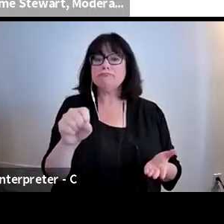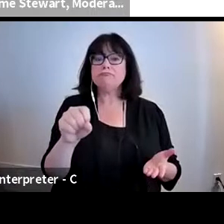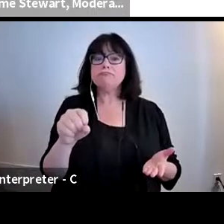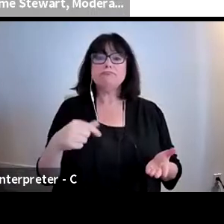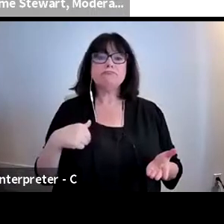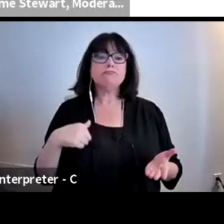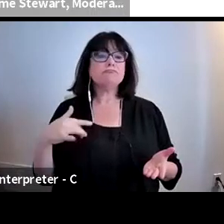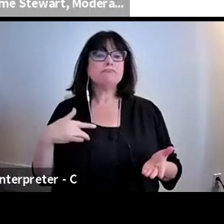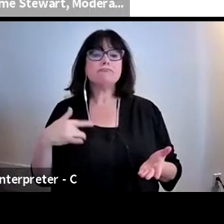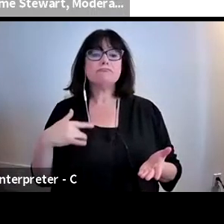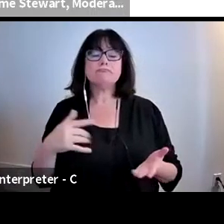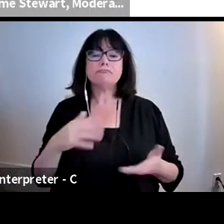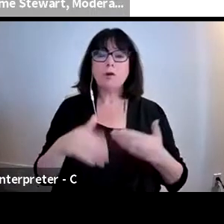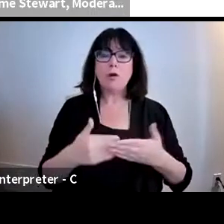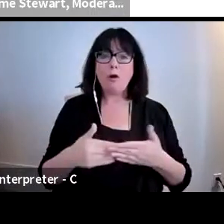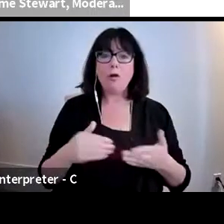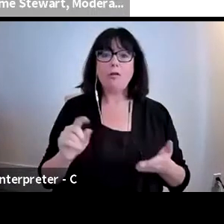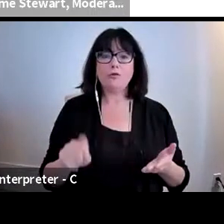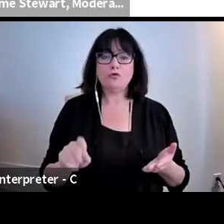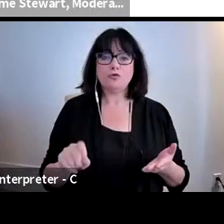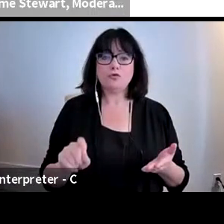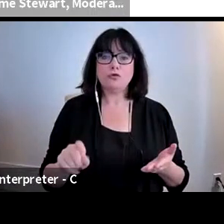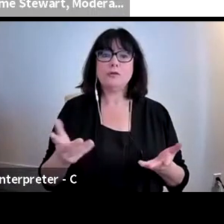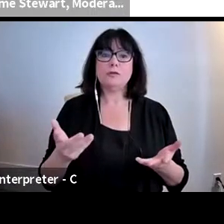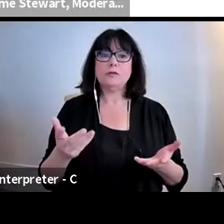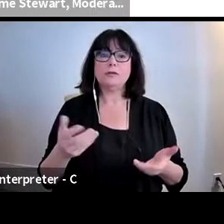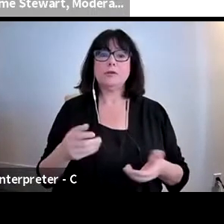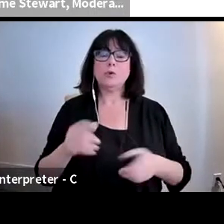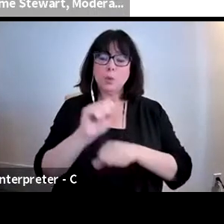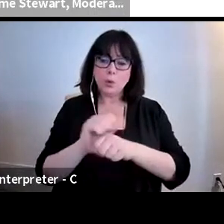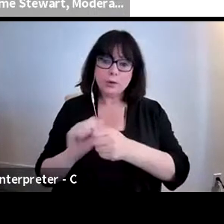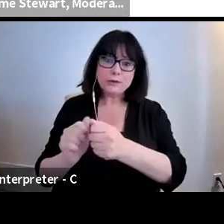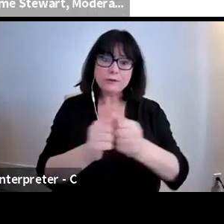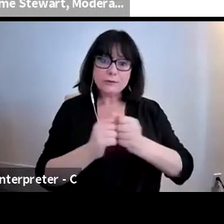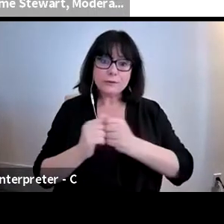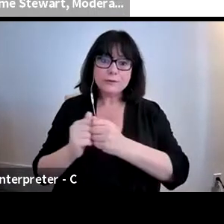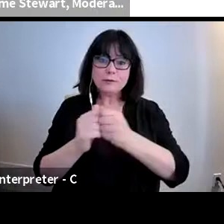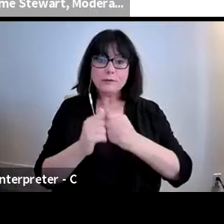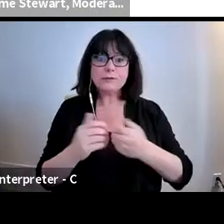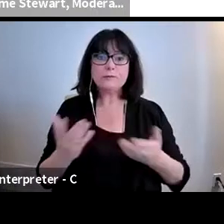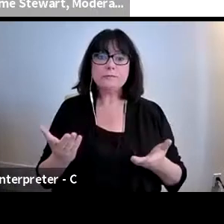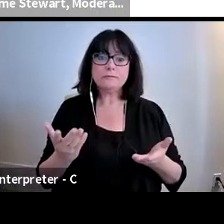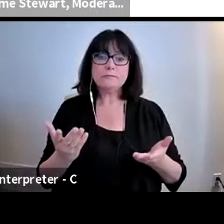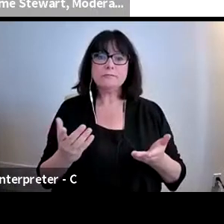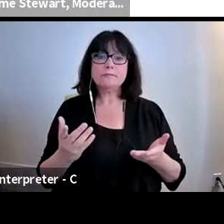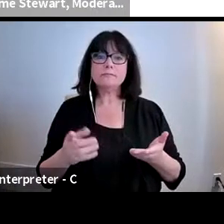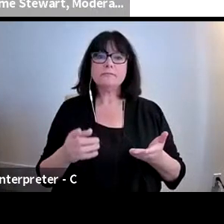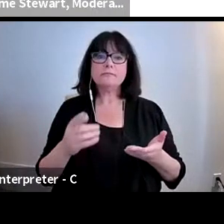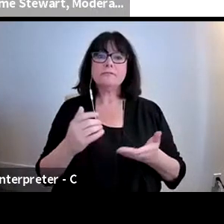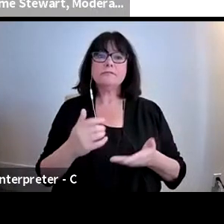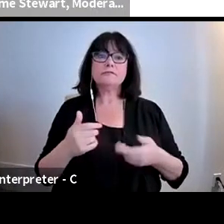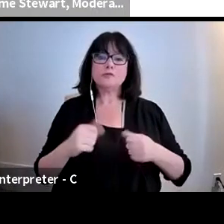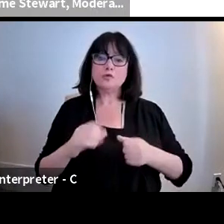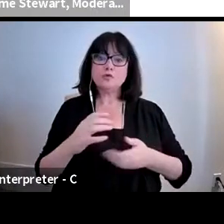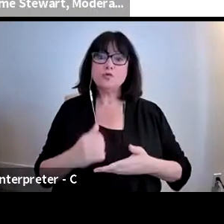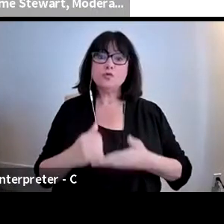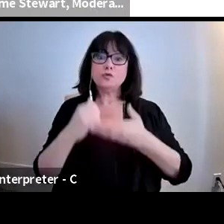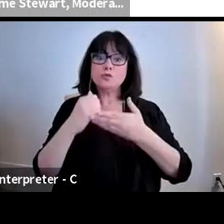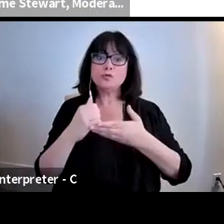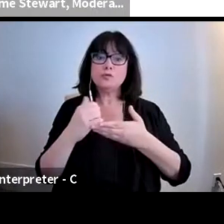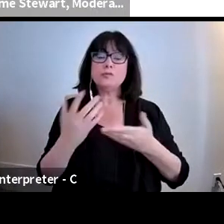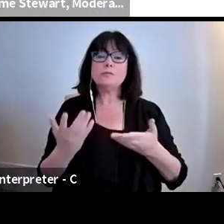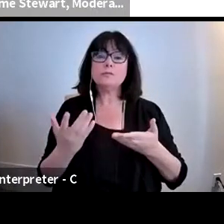best interests to work together collaboratively to try to minimize the